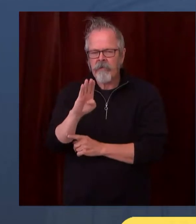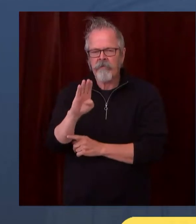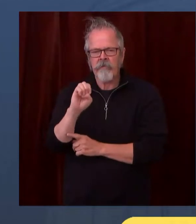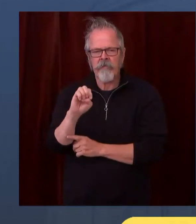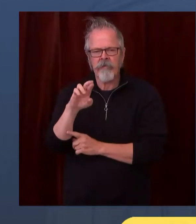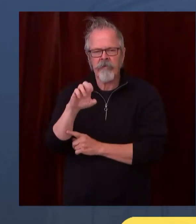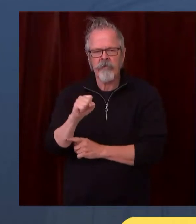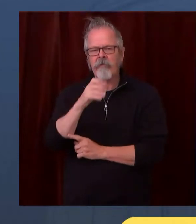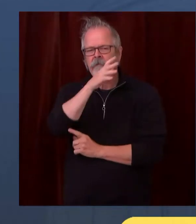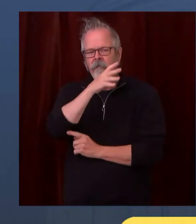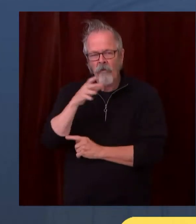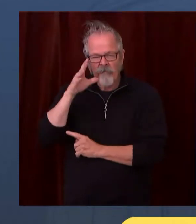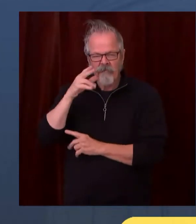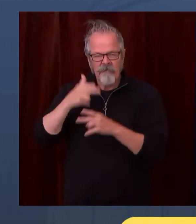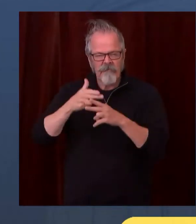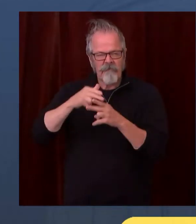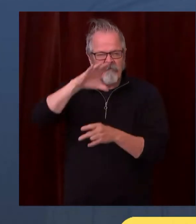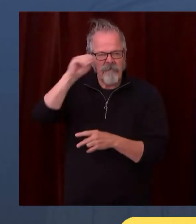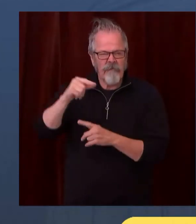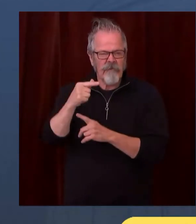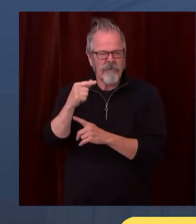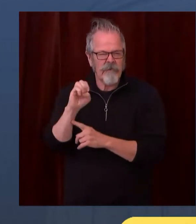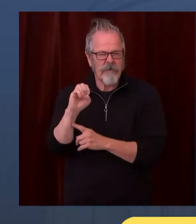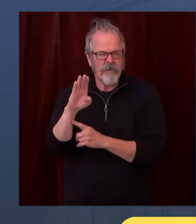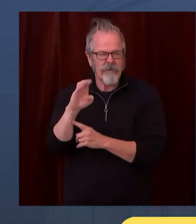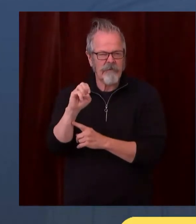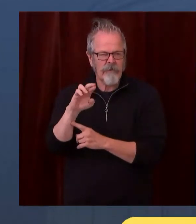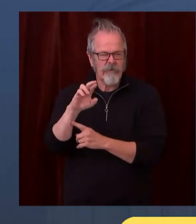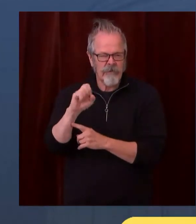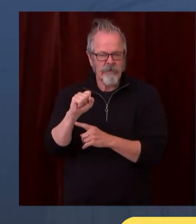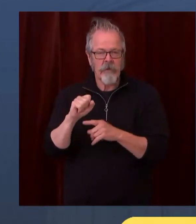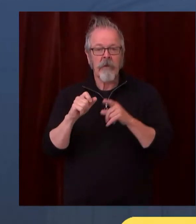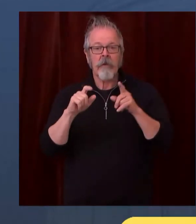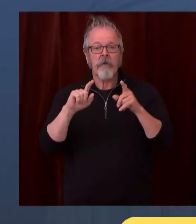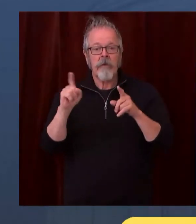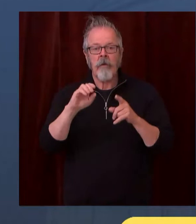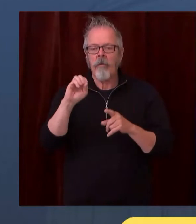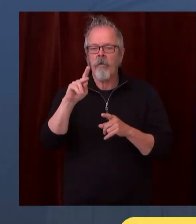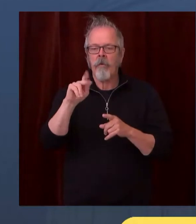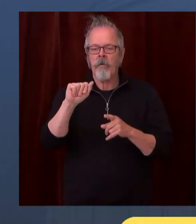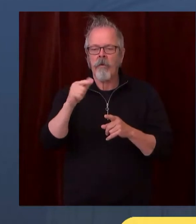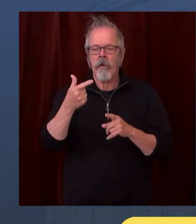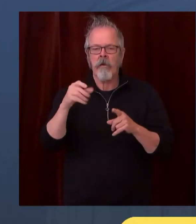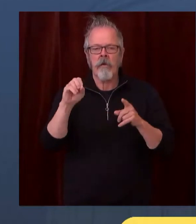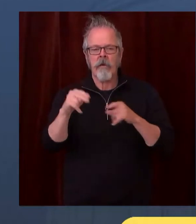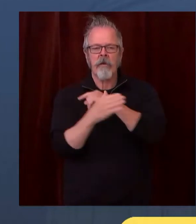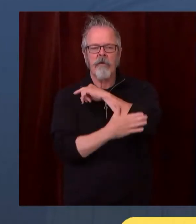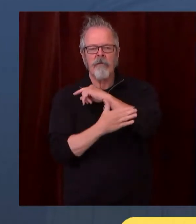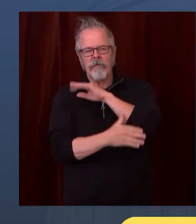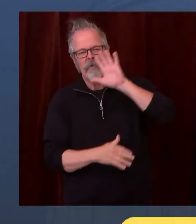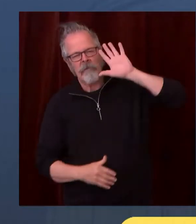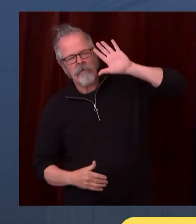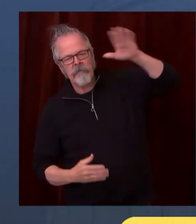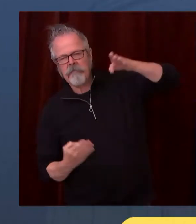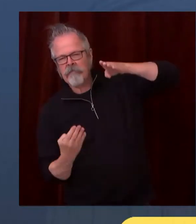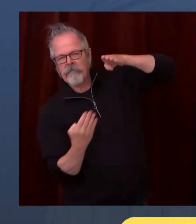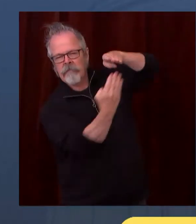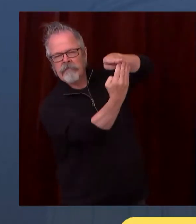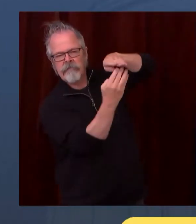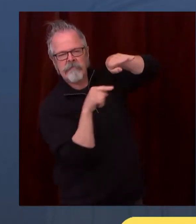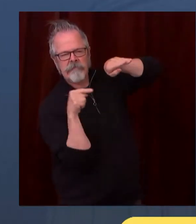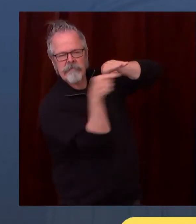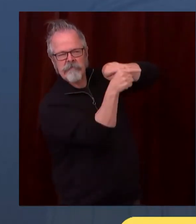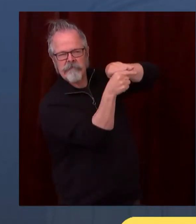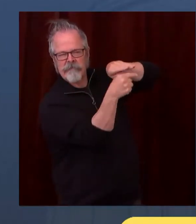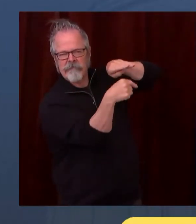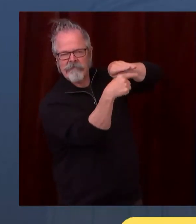and the deaths of 3 of their workers from complications from COVID-19. The Department of Health will be leading this testing effort and